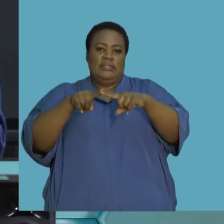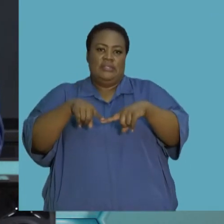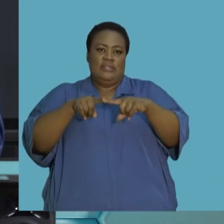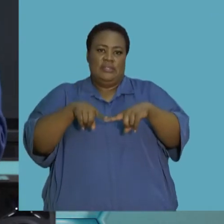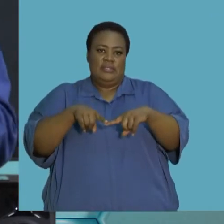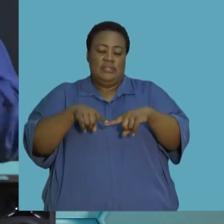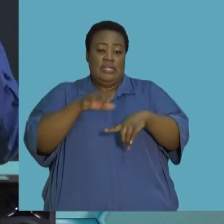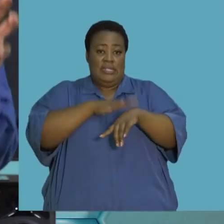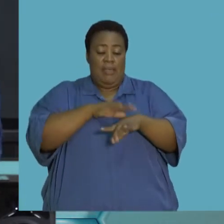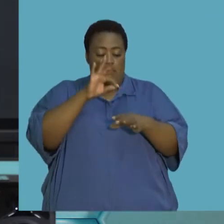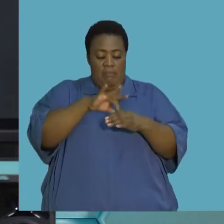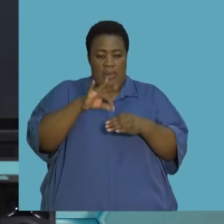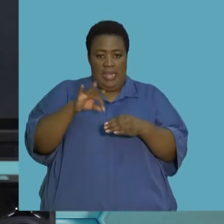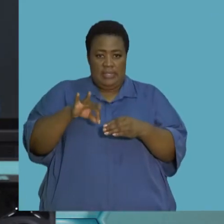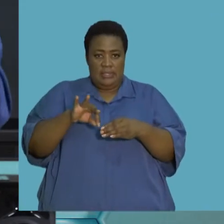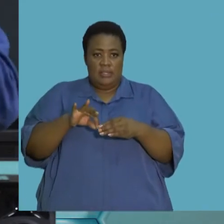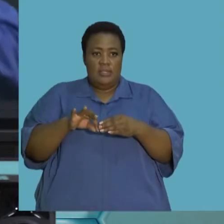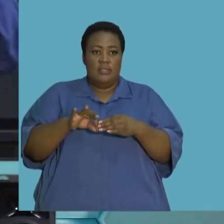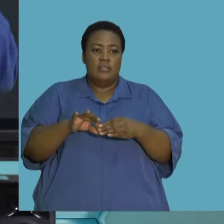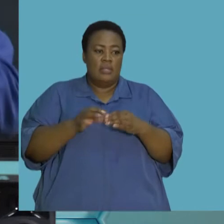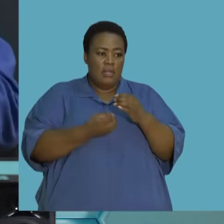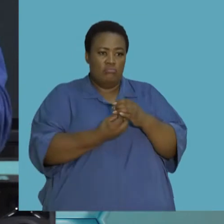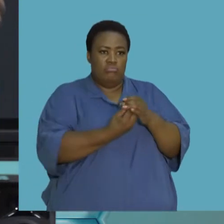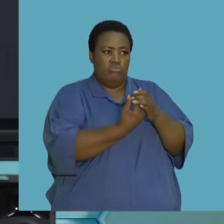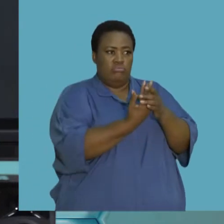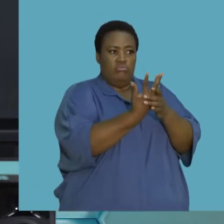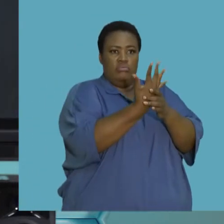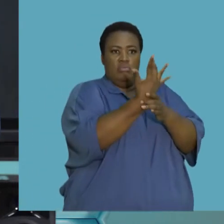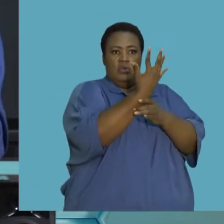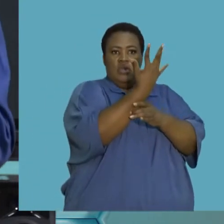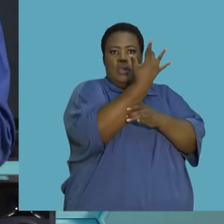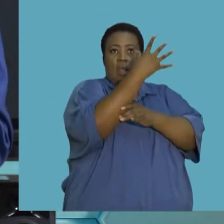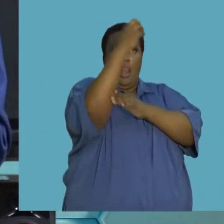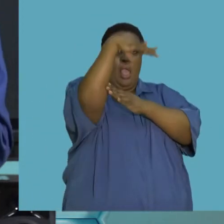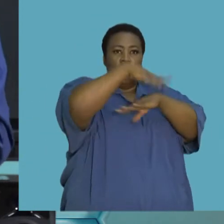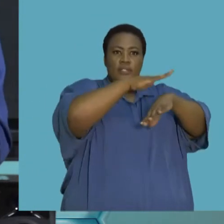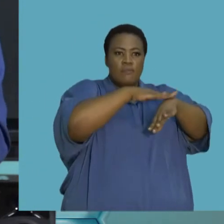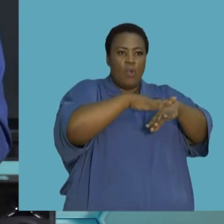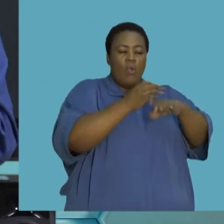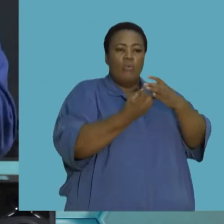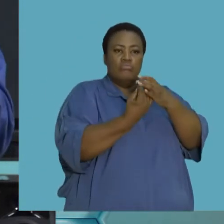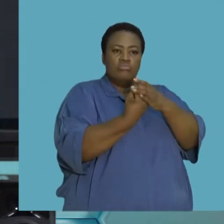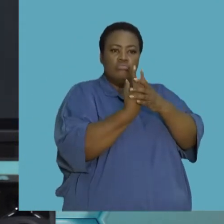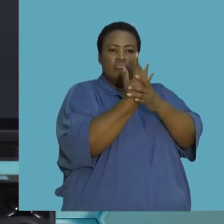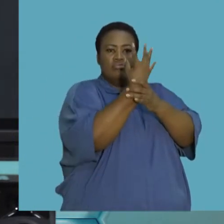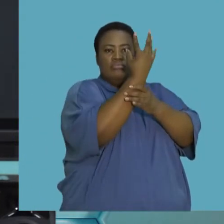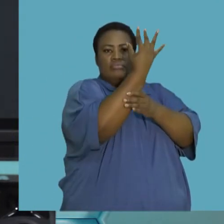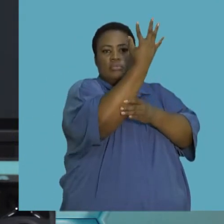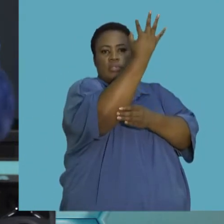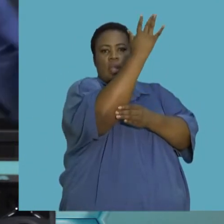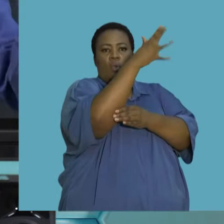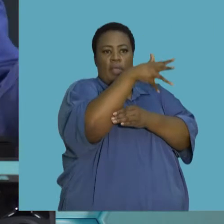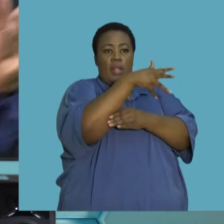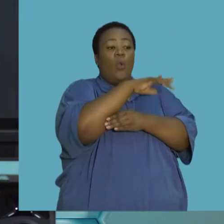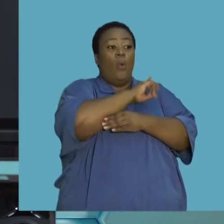dependents. So when a plant increases, gets more light, it's going to increase in height. So when it increases in height,